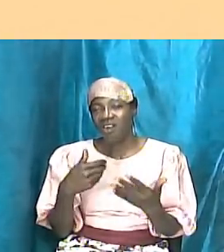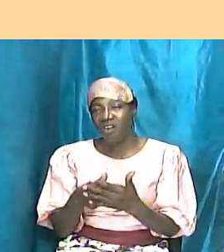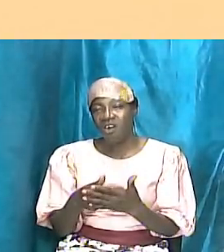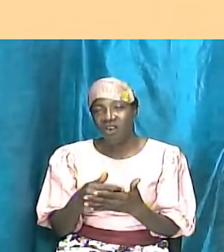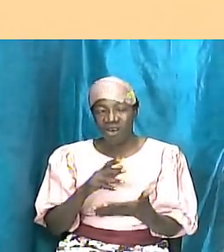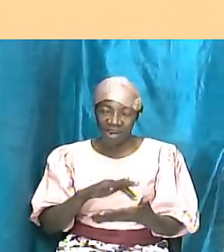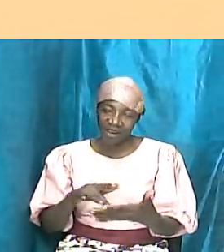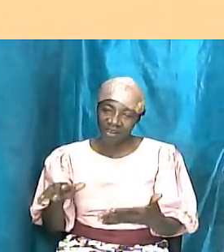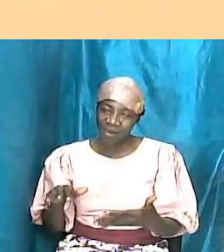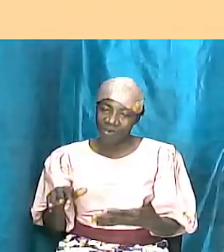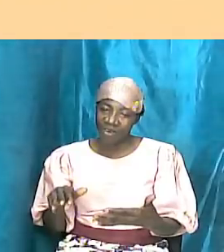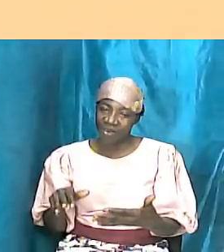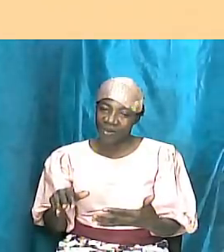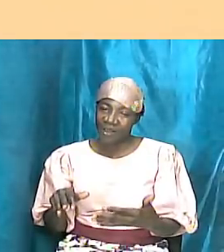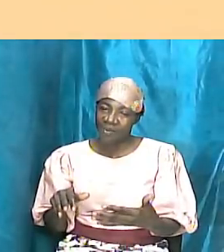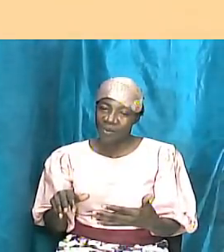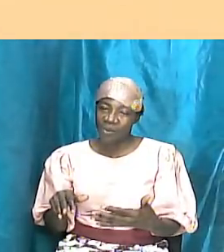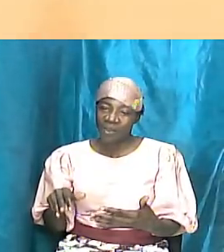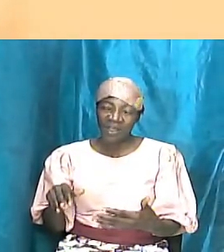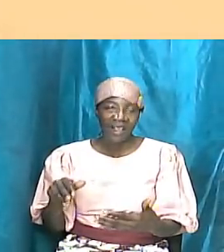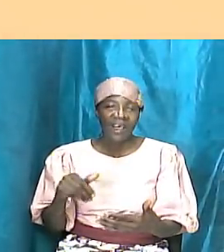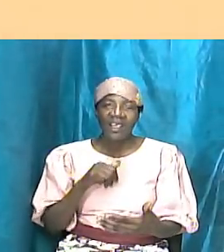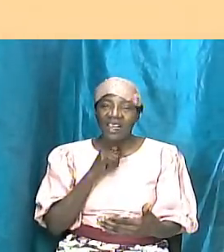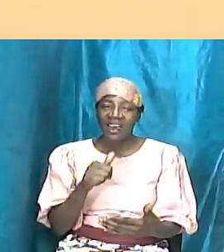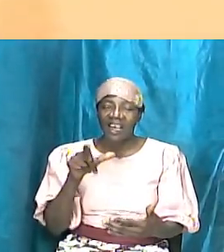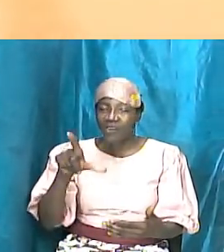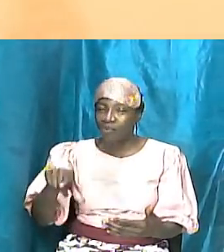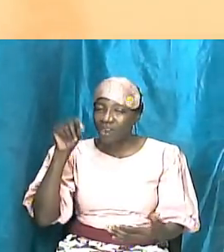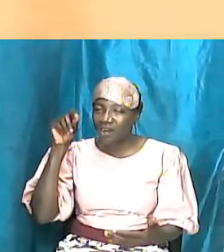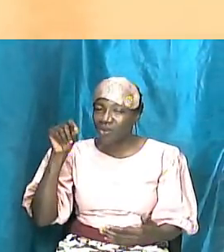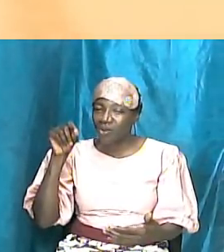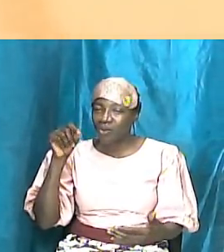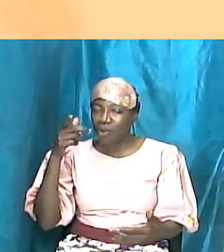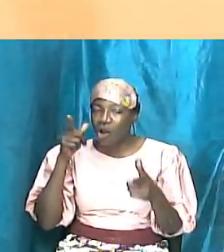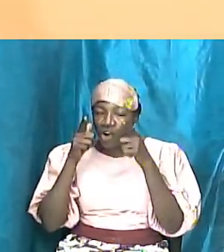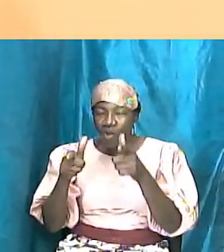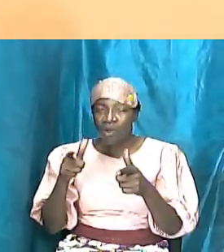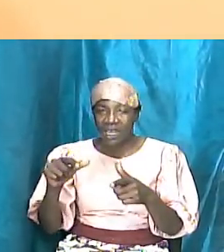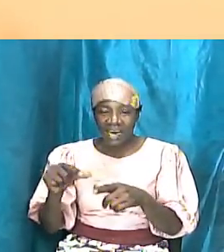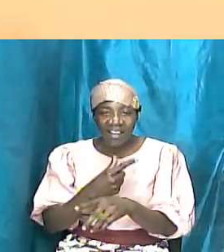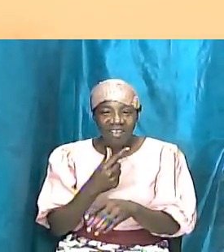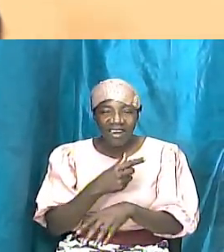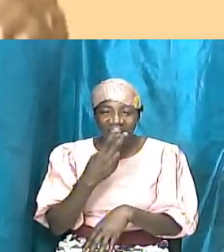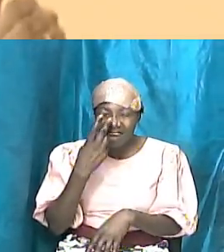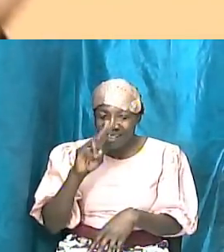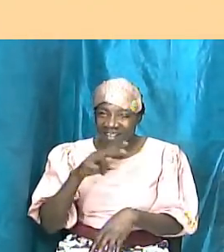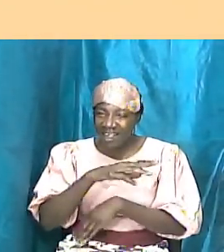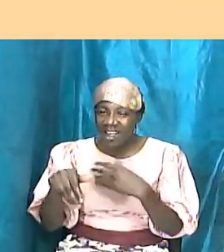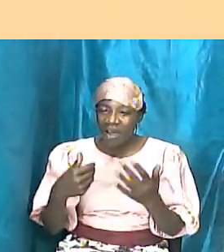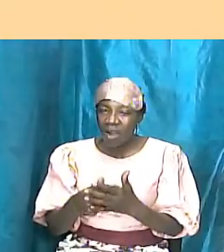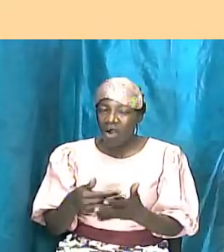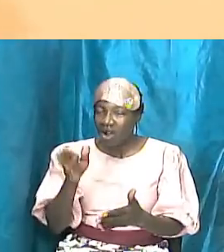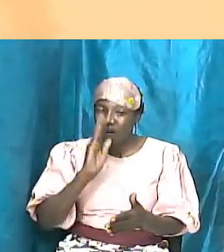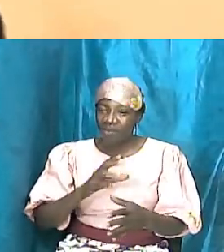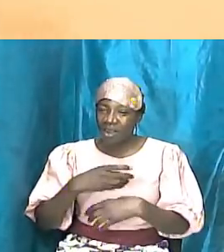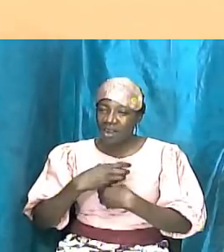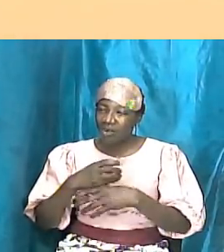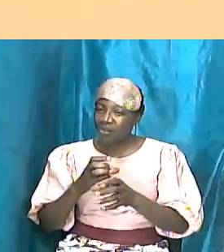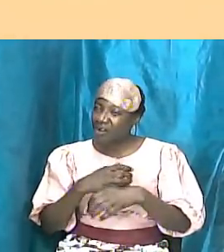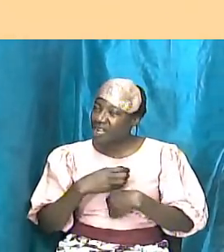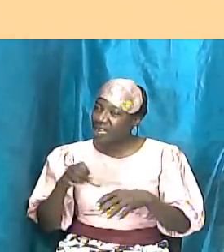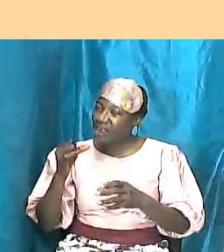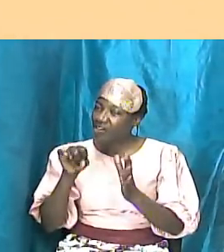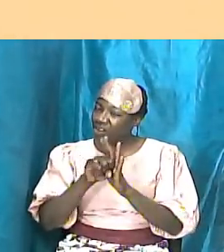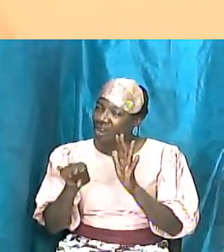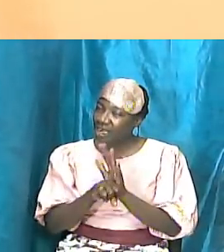wouldn't pick this out. But looking in Genesis and seeing that all of God creation, evening and morning, and that was